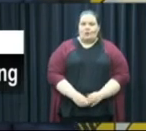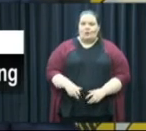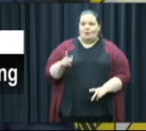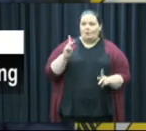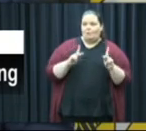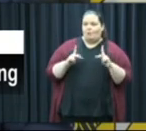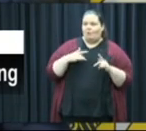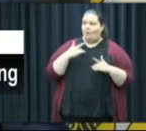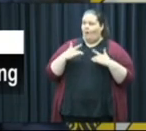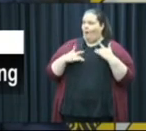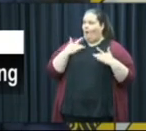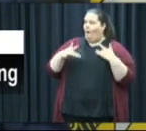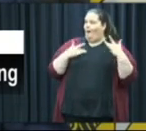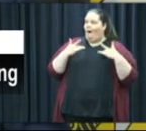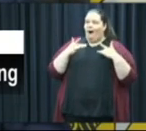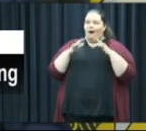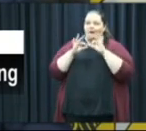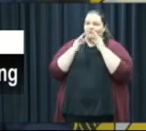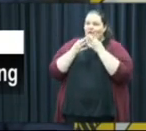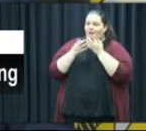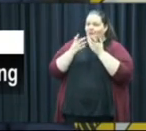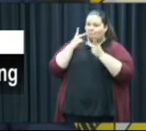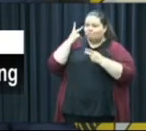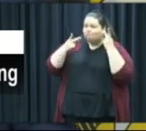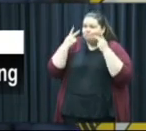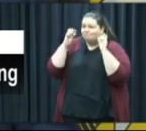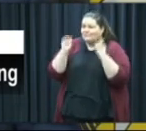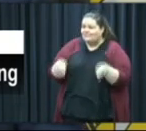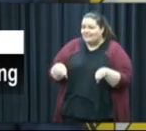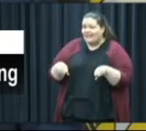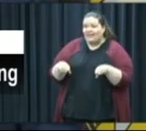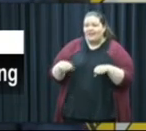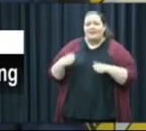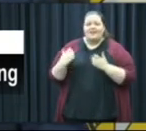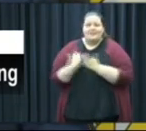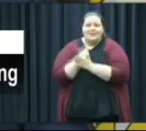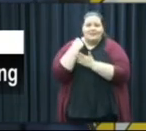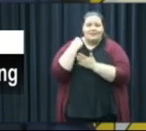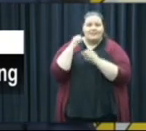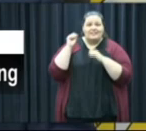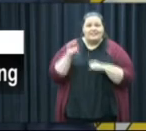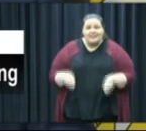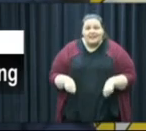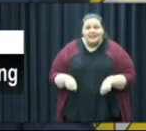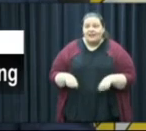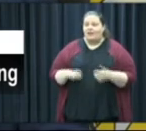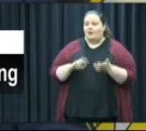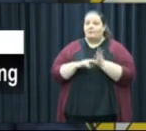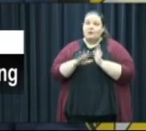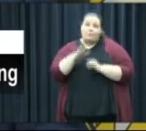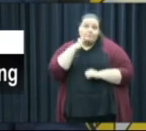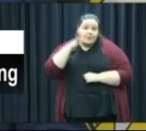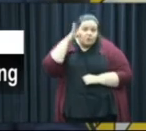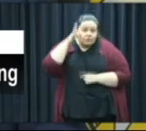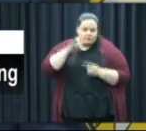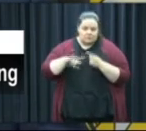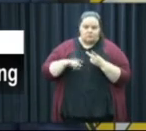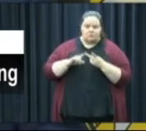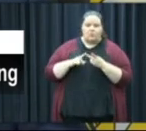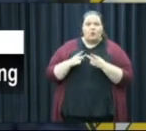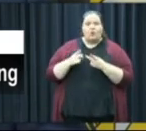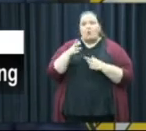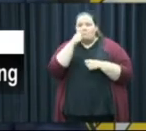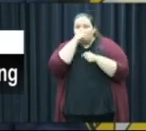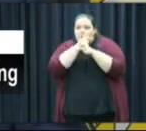loved ones. This is an opportunity to visit with a household that could include your parents or one of